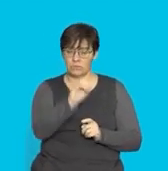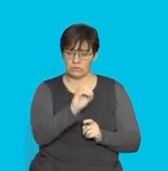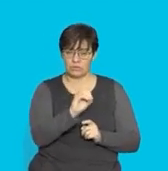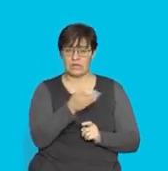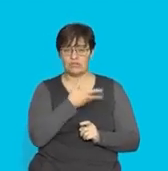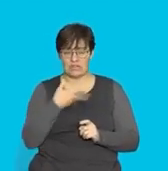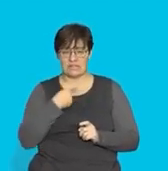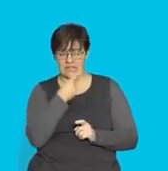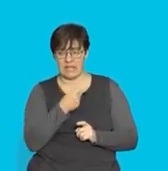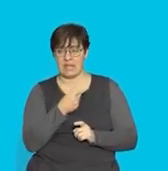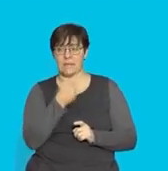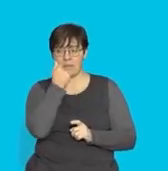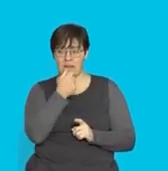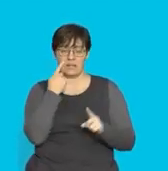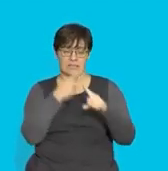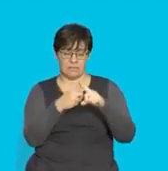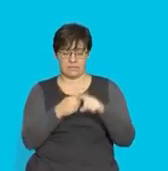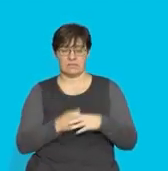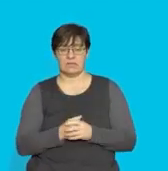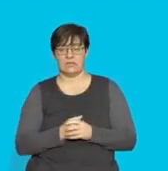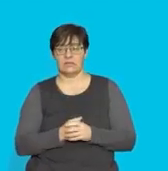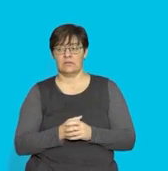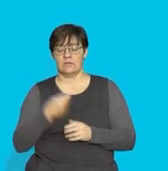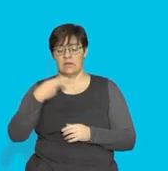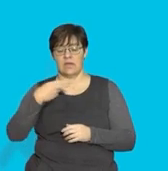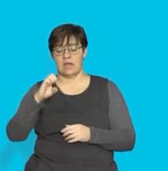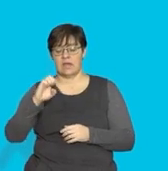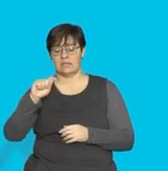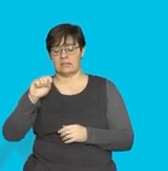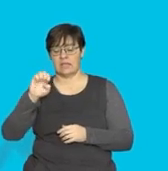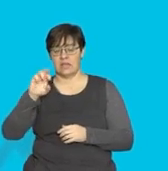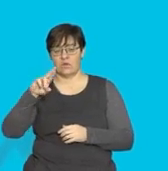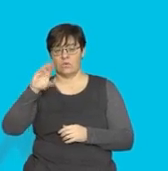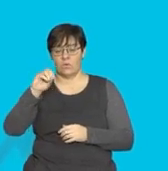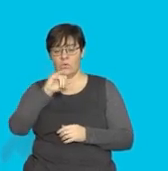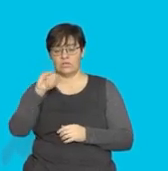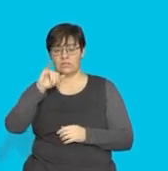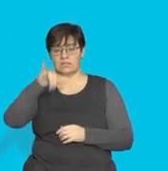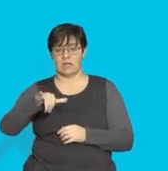And it's important that I indicate the gender as well. Crossed with a